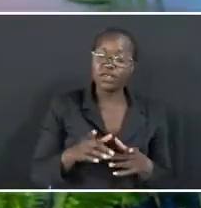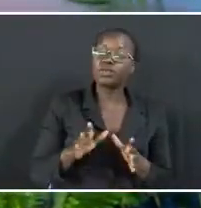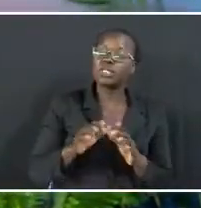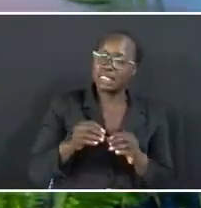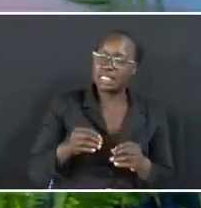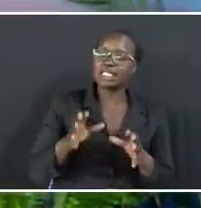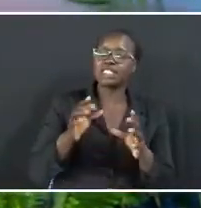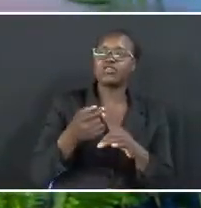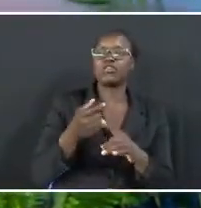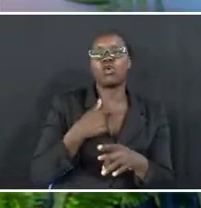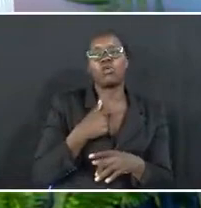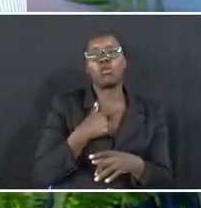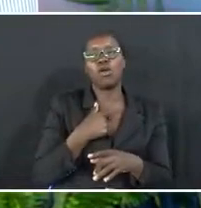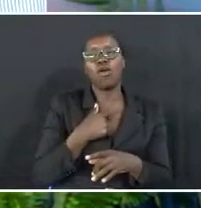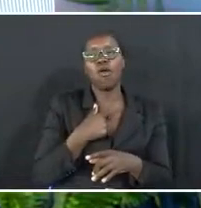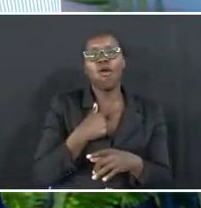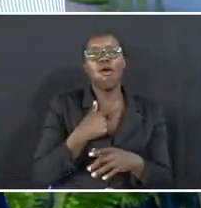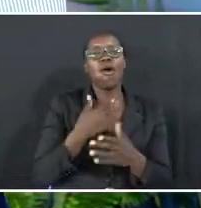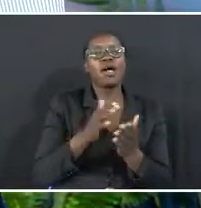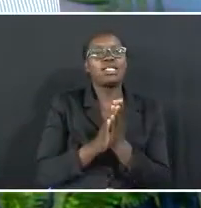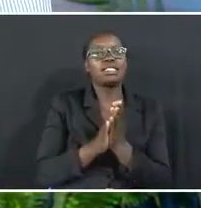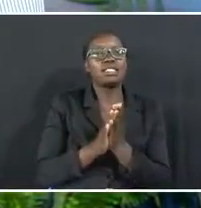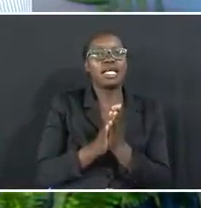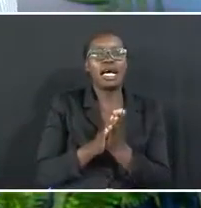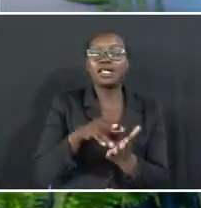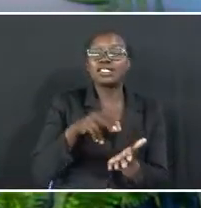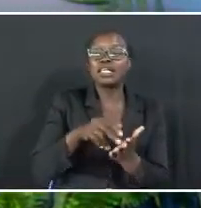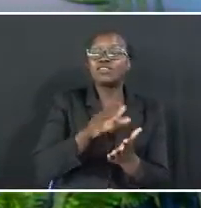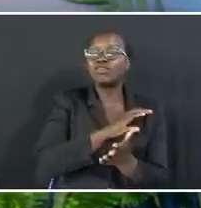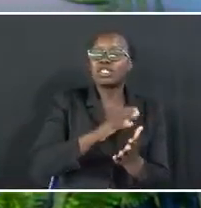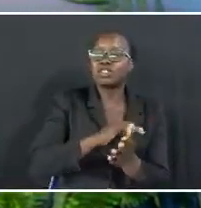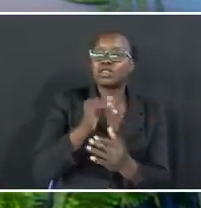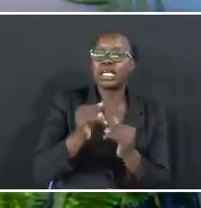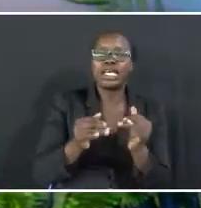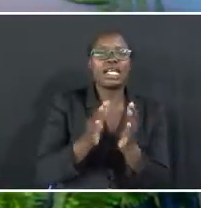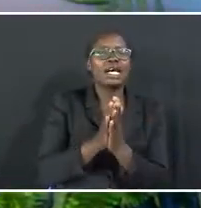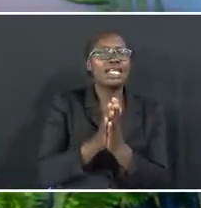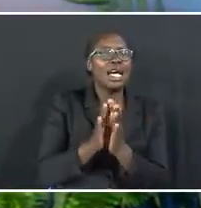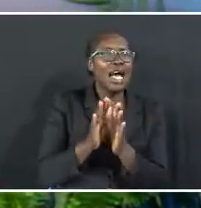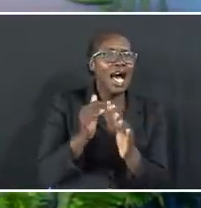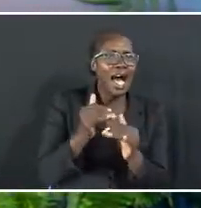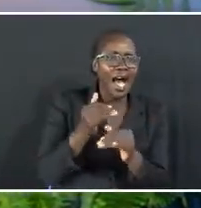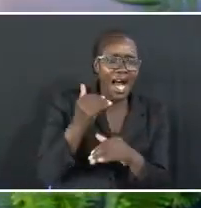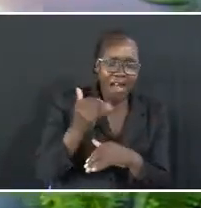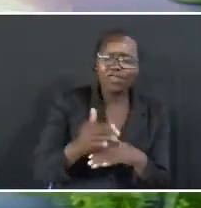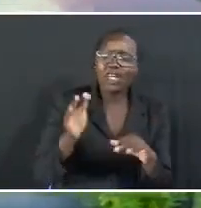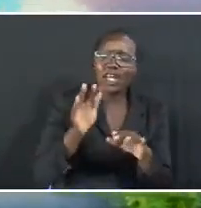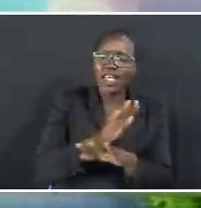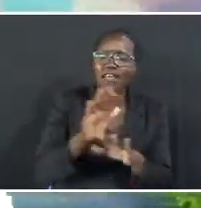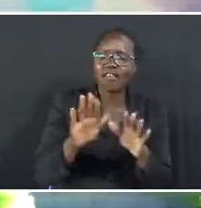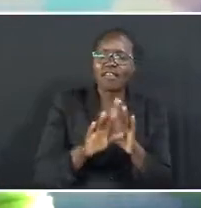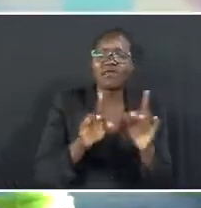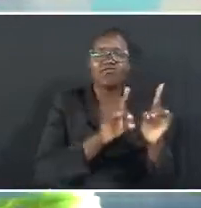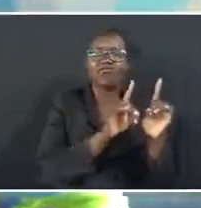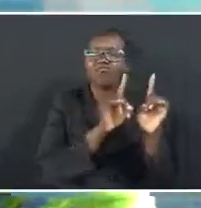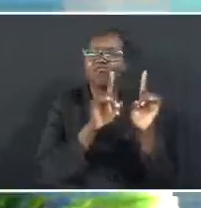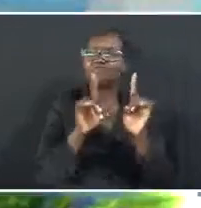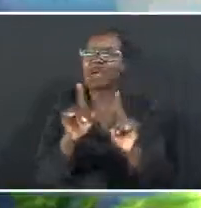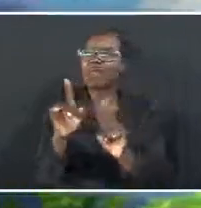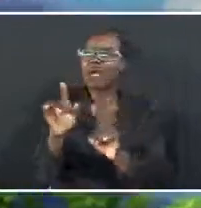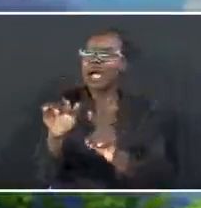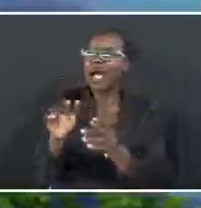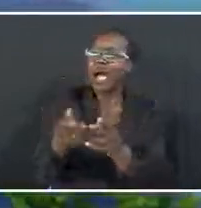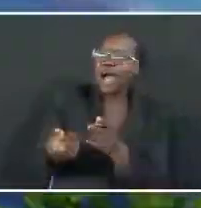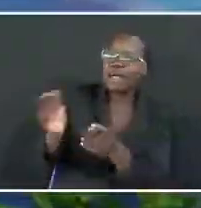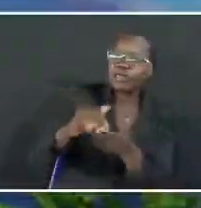away from me. And he stands for Christ up to the end. And at the end of it all, God comes and adds him more than